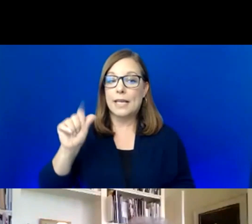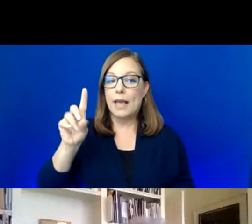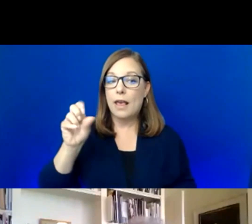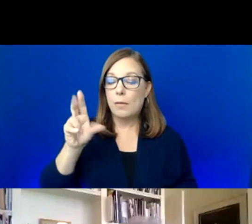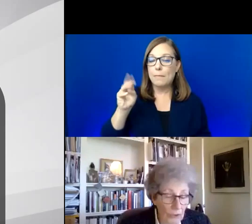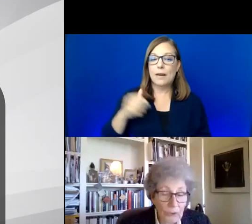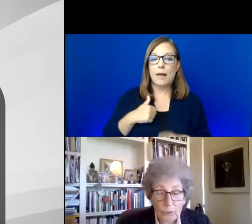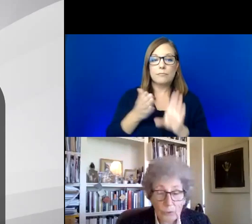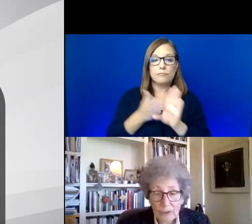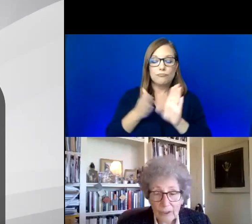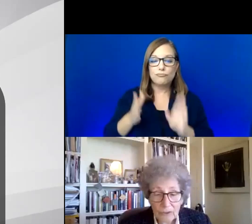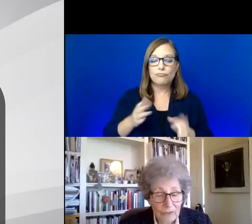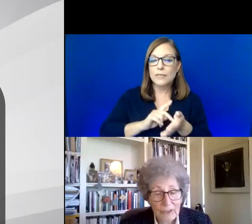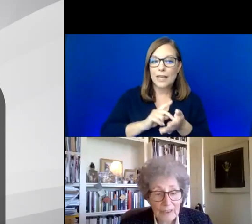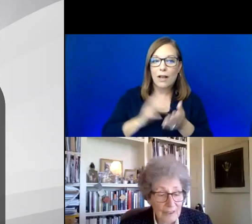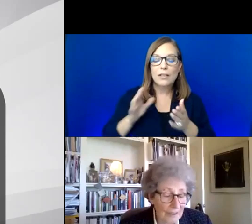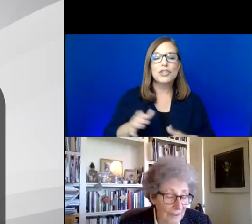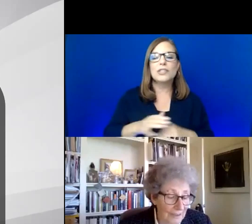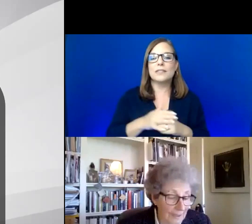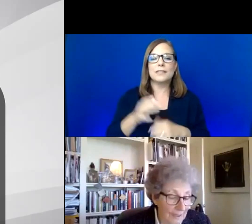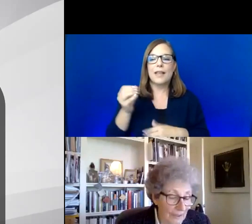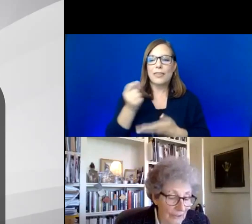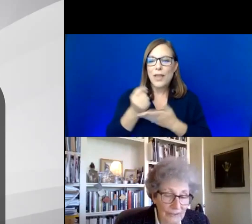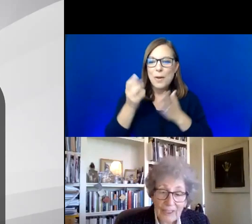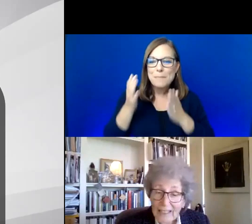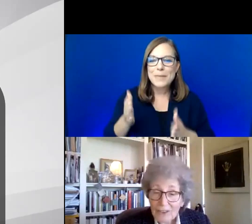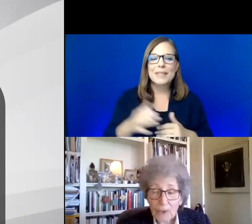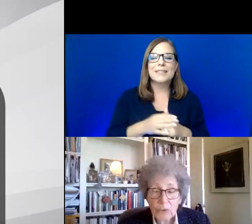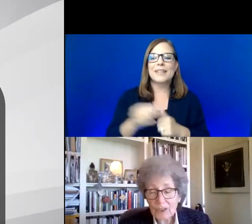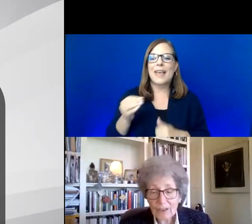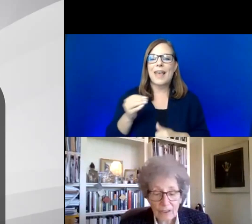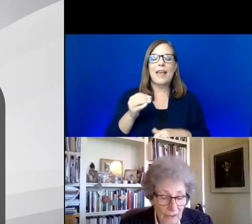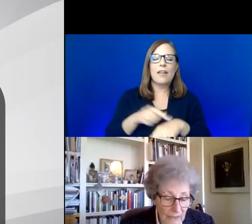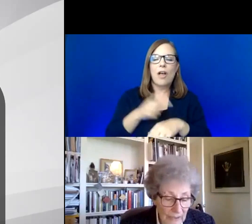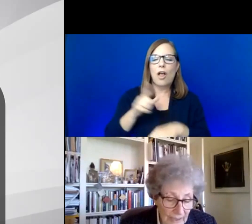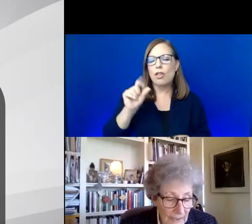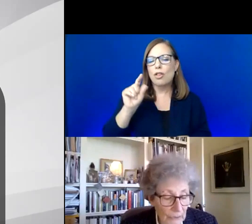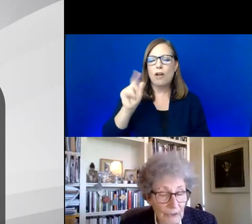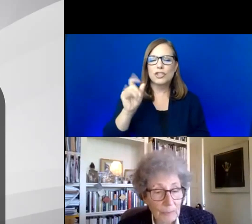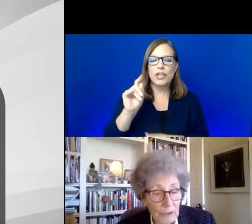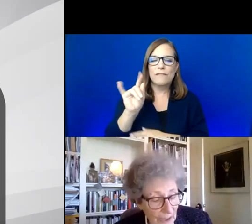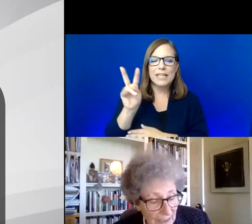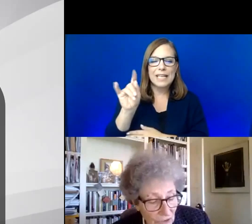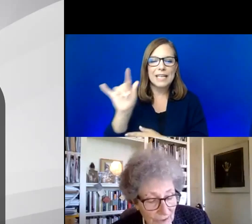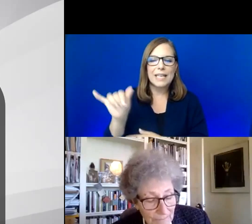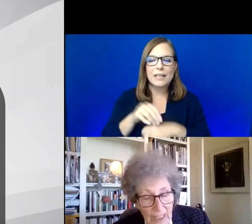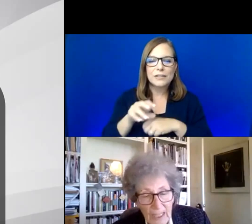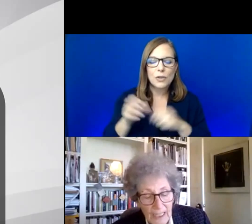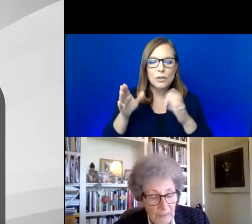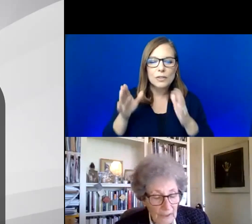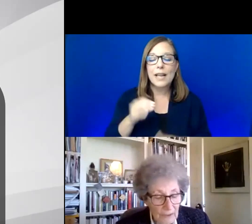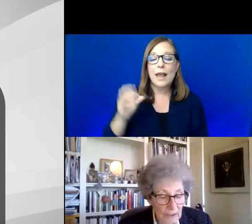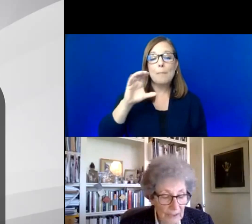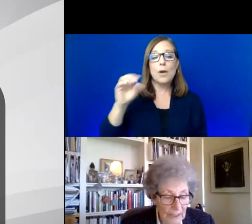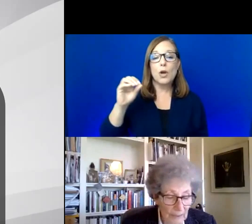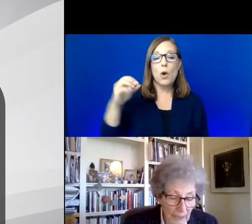and LGBTQ longevity consultant and co-chair of the California Commission on Aging. And I'm